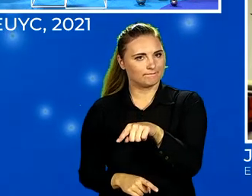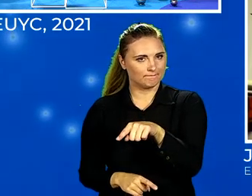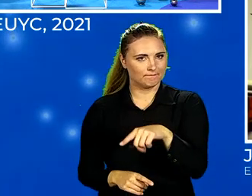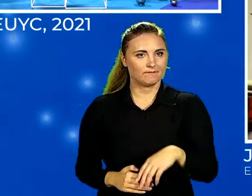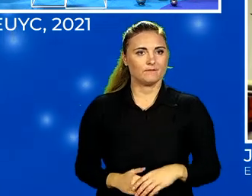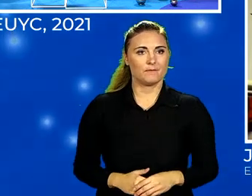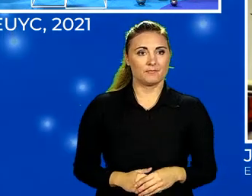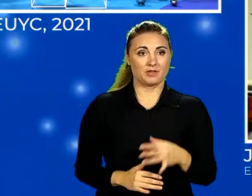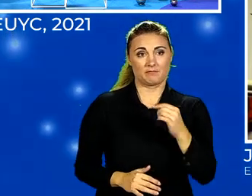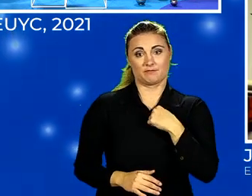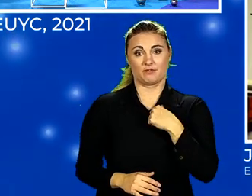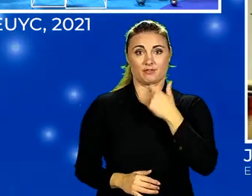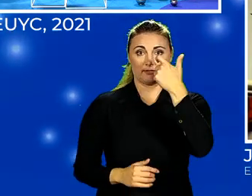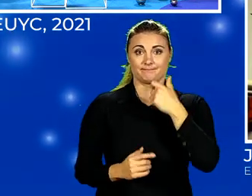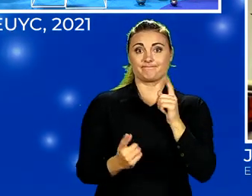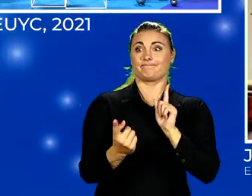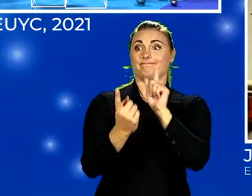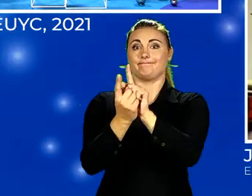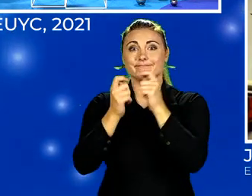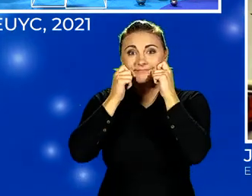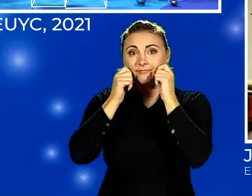attended one of the sessions.